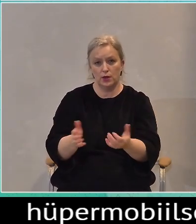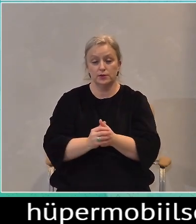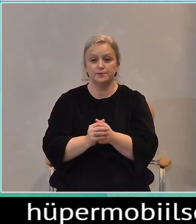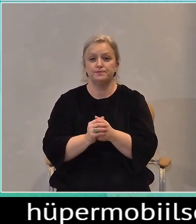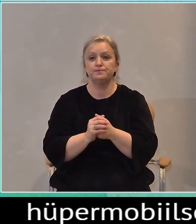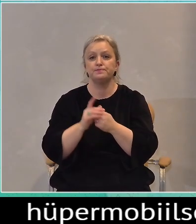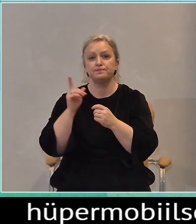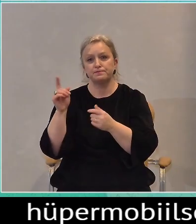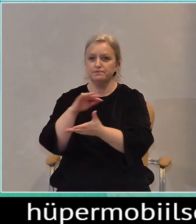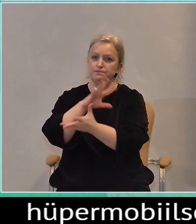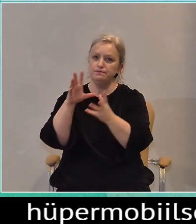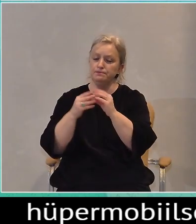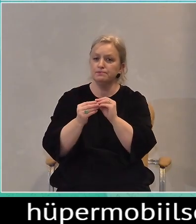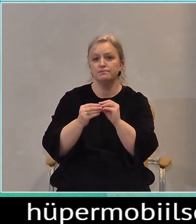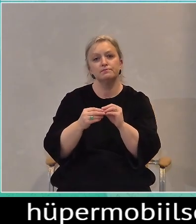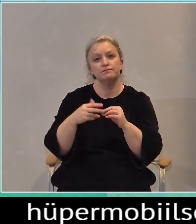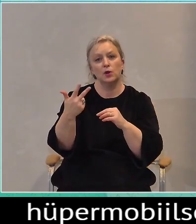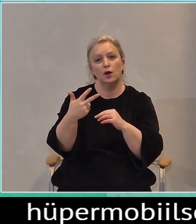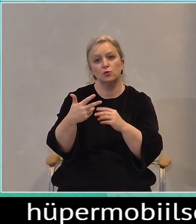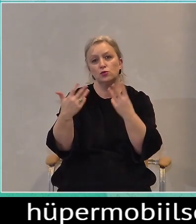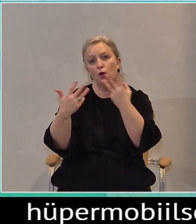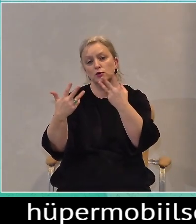to assess hypermobility.